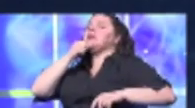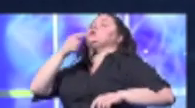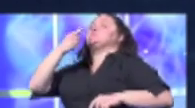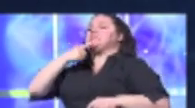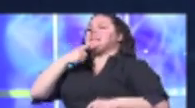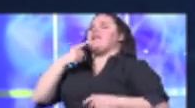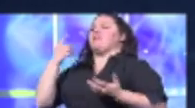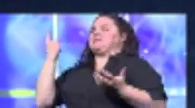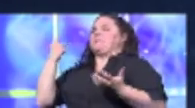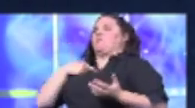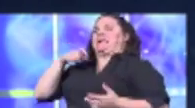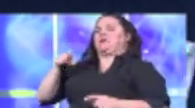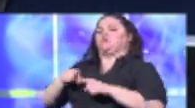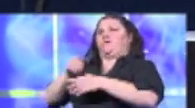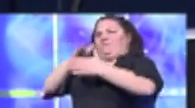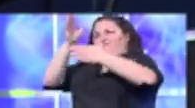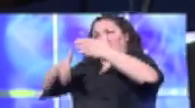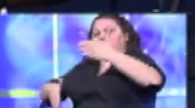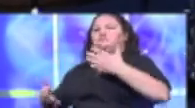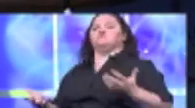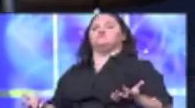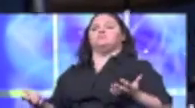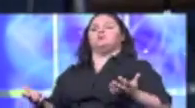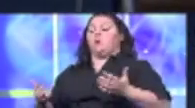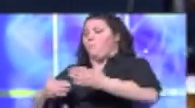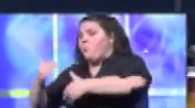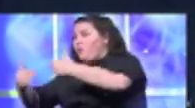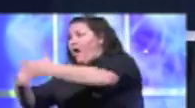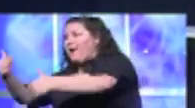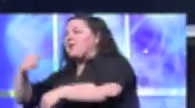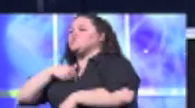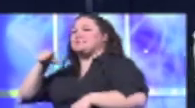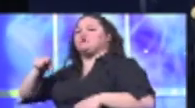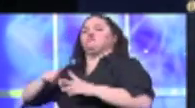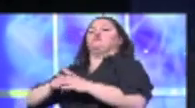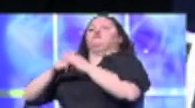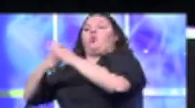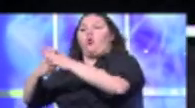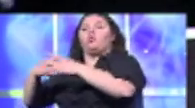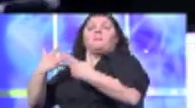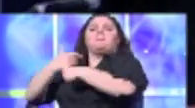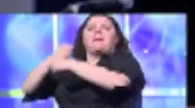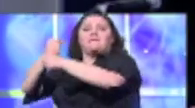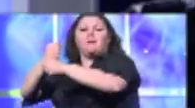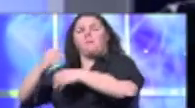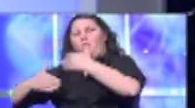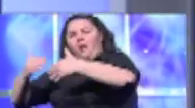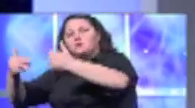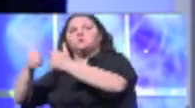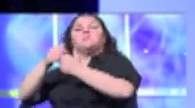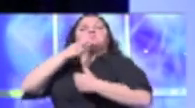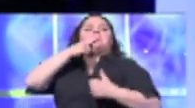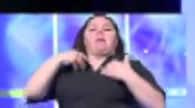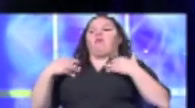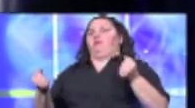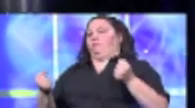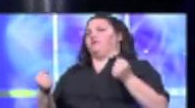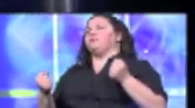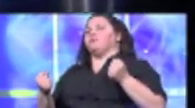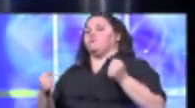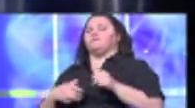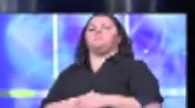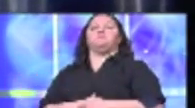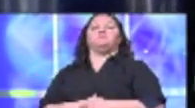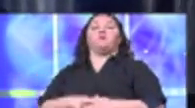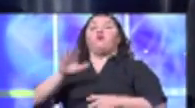do. There is progress that we need to make when it comes to public health. Now, first